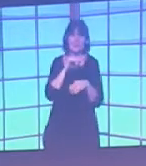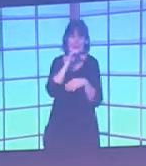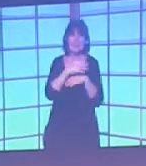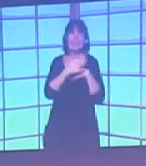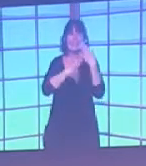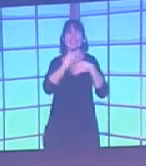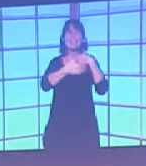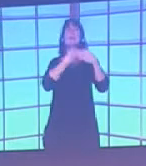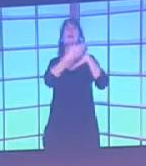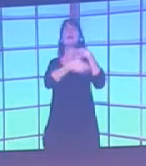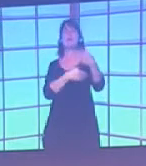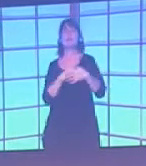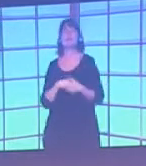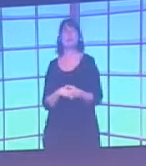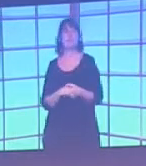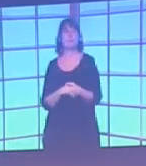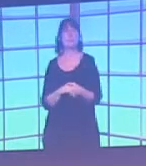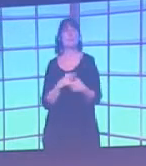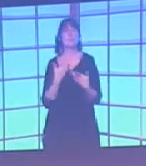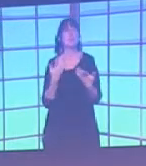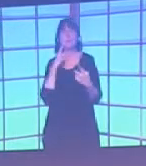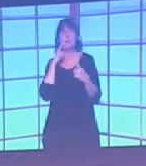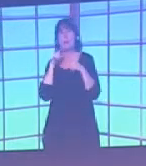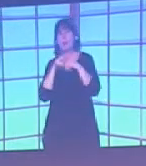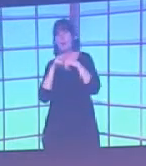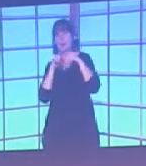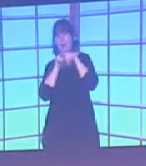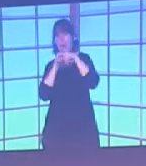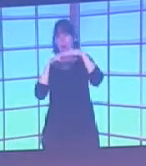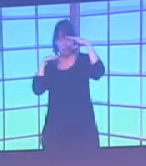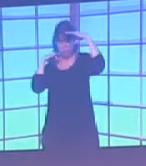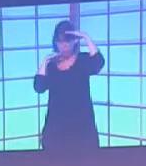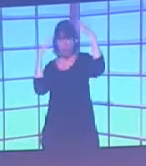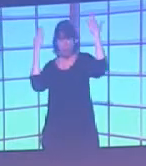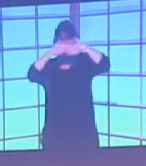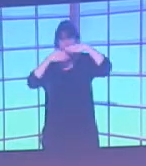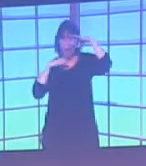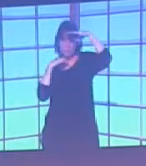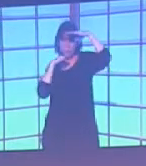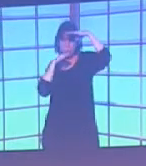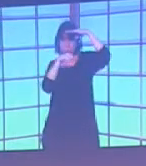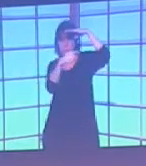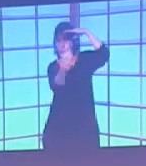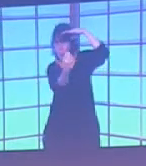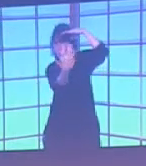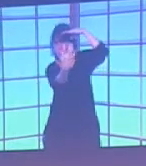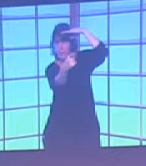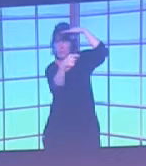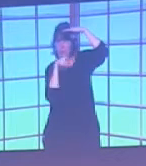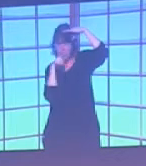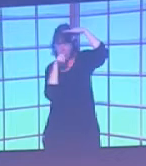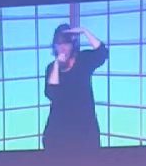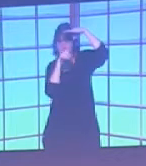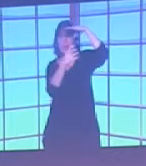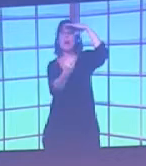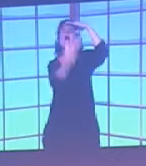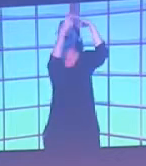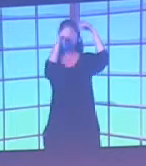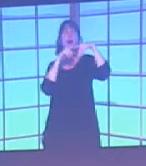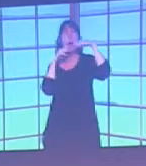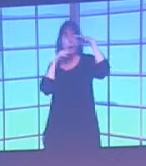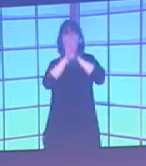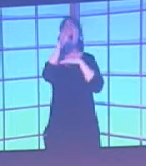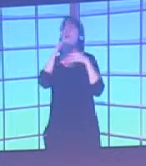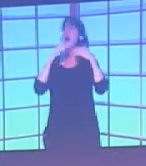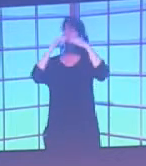end of the tunnel, I don't know, but we'll keep doing what we do to make life better for everybody. Super, thank you,